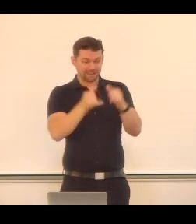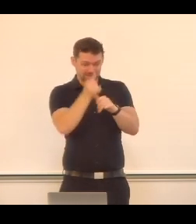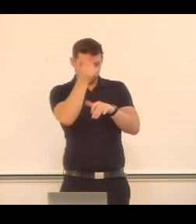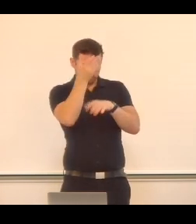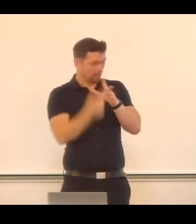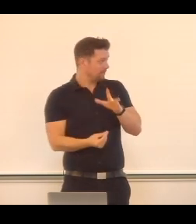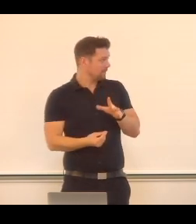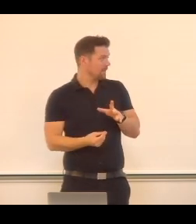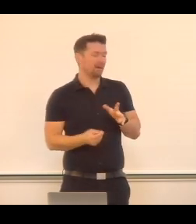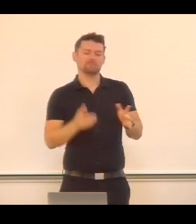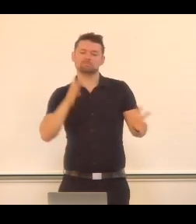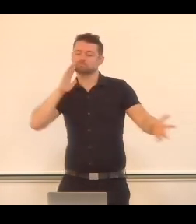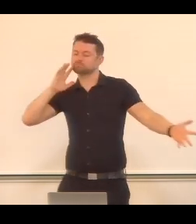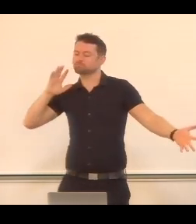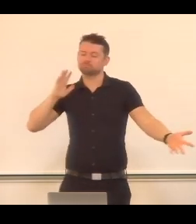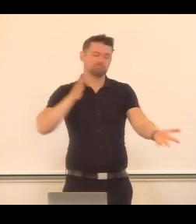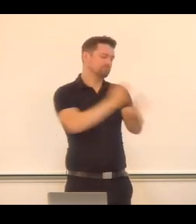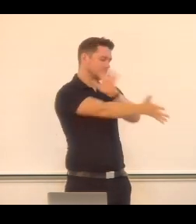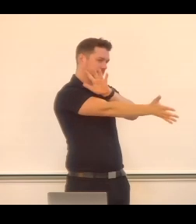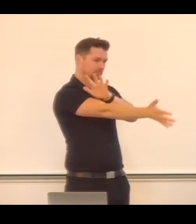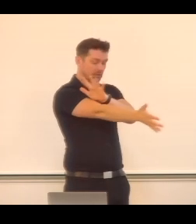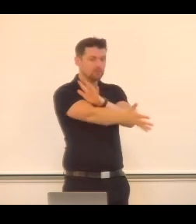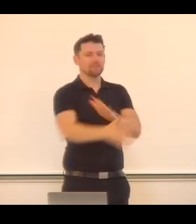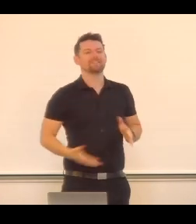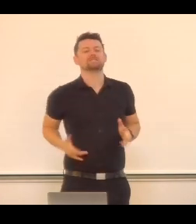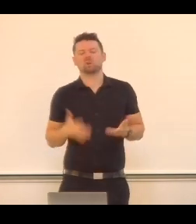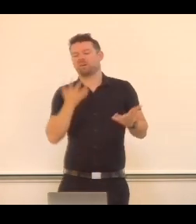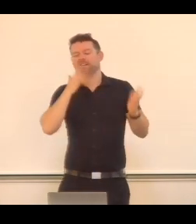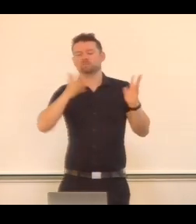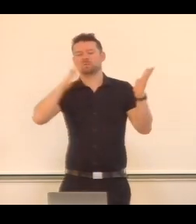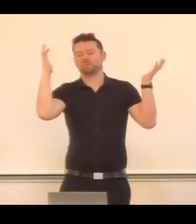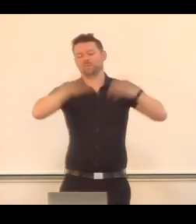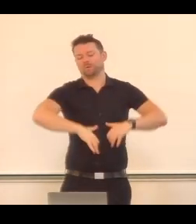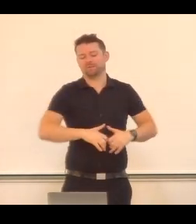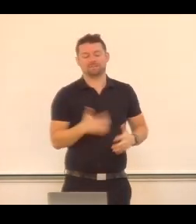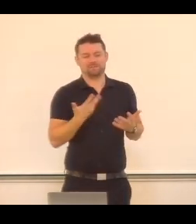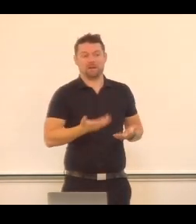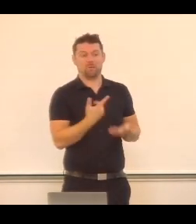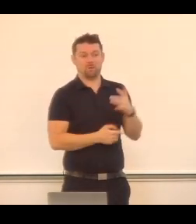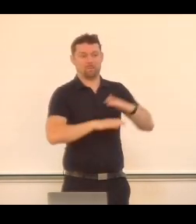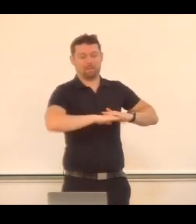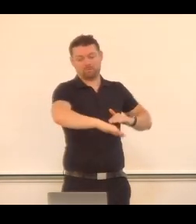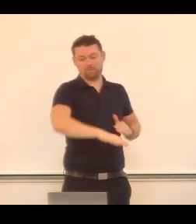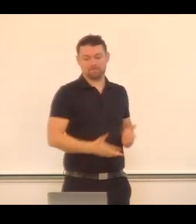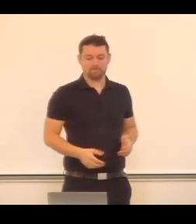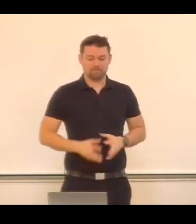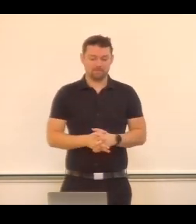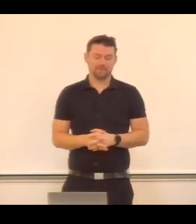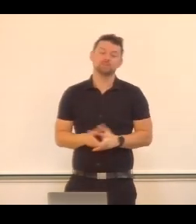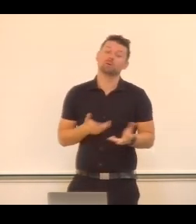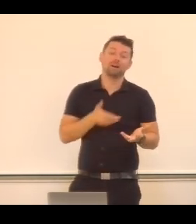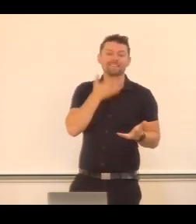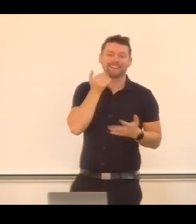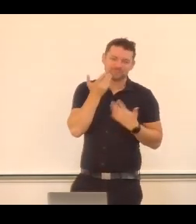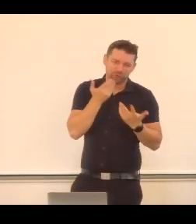galley tent and just destroyed the whole thing. And so they had to tear it down, and all that's left is the platform. So a little bit of a story there